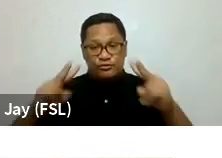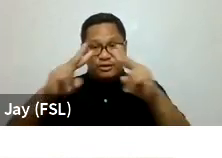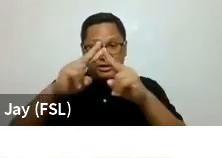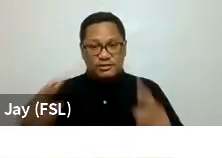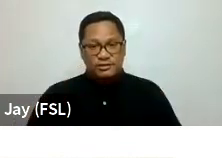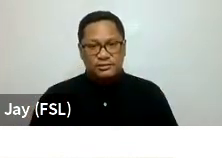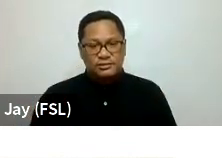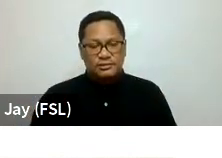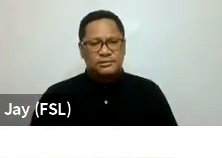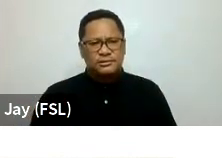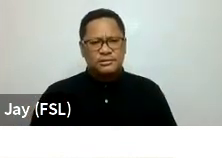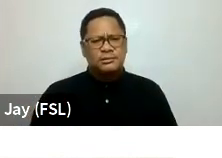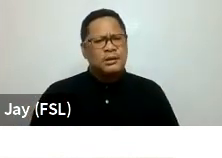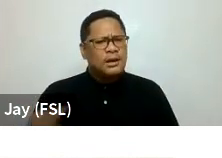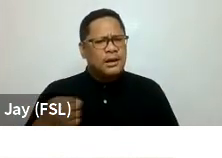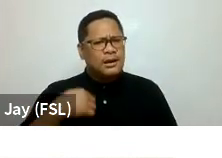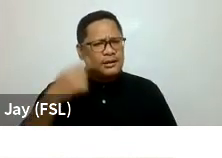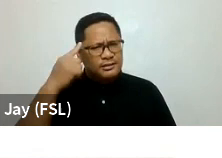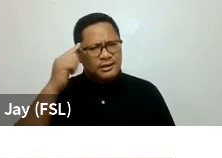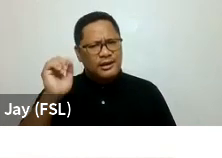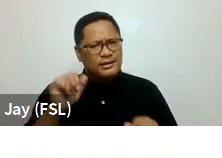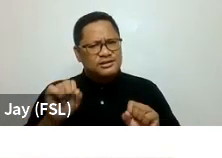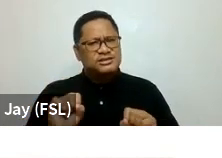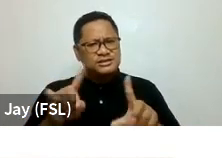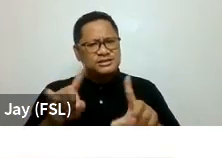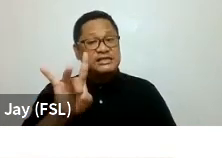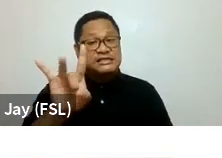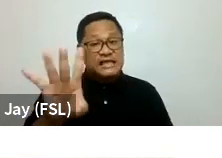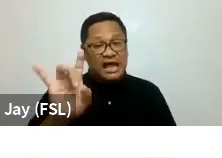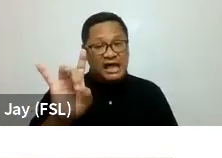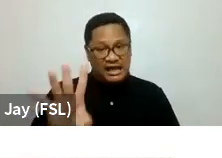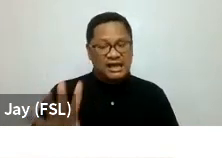I think I was able to sell one.